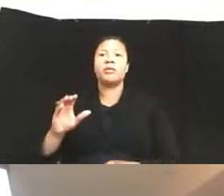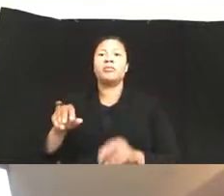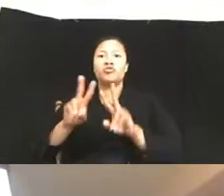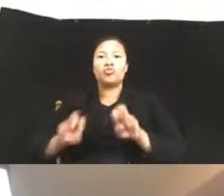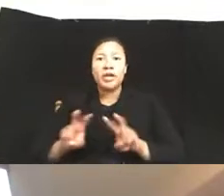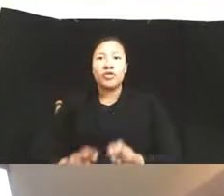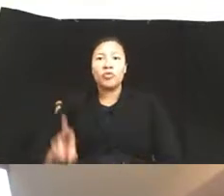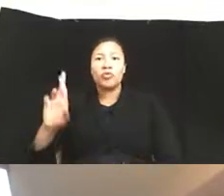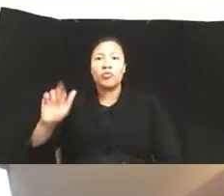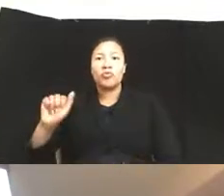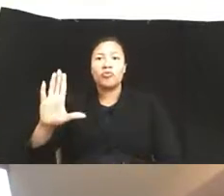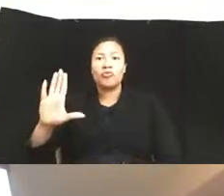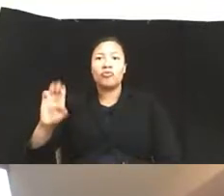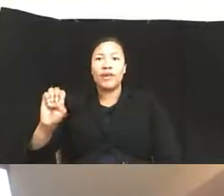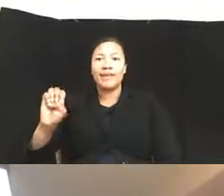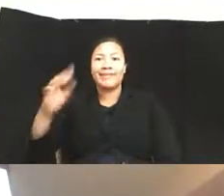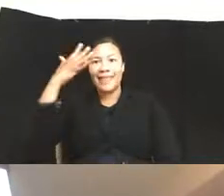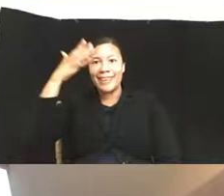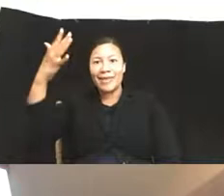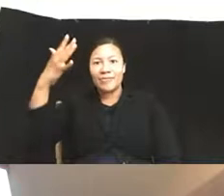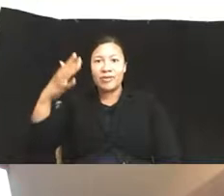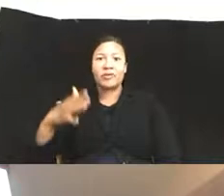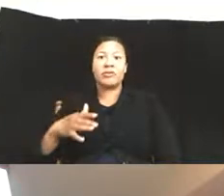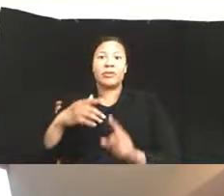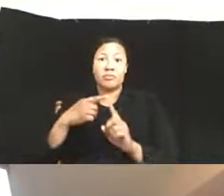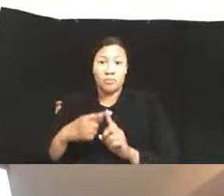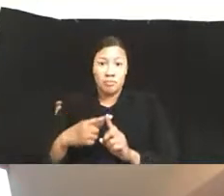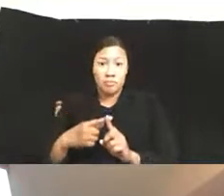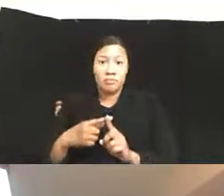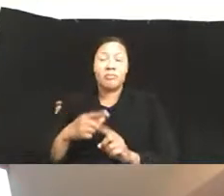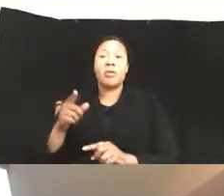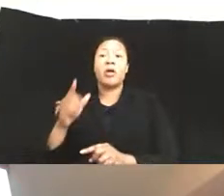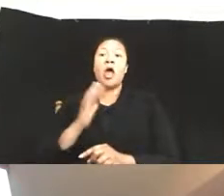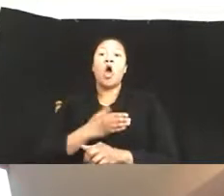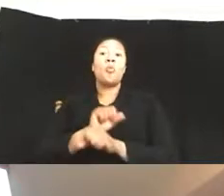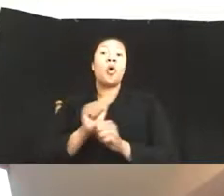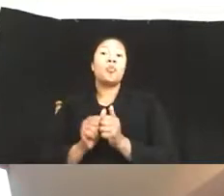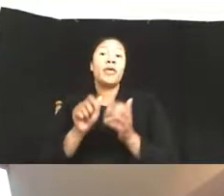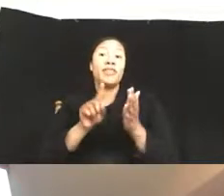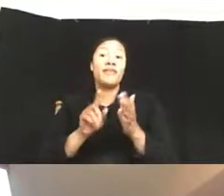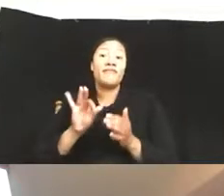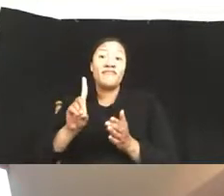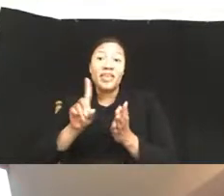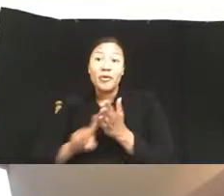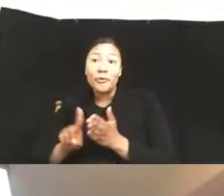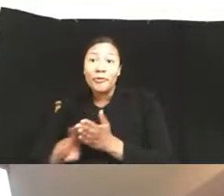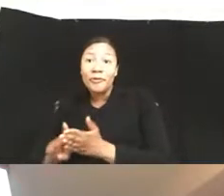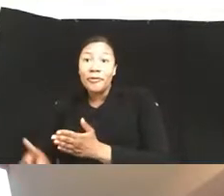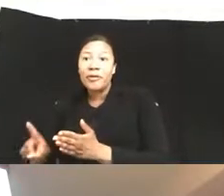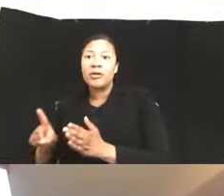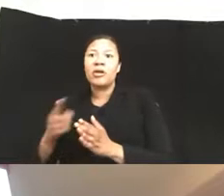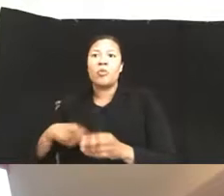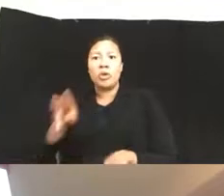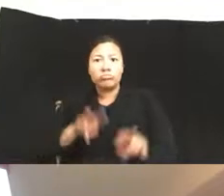to canonical work in the field, we examined foundational and emergent concepts